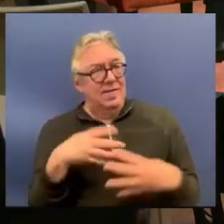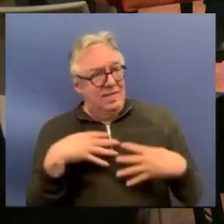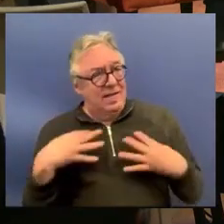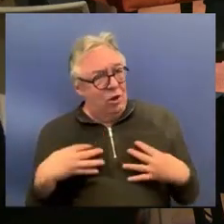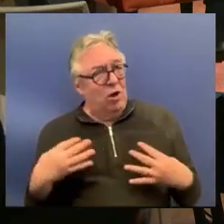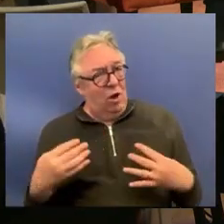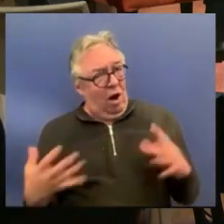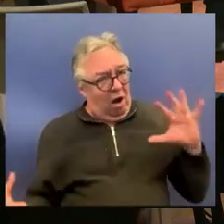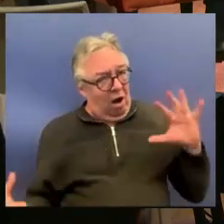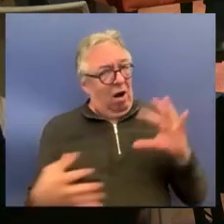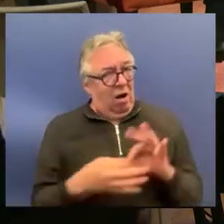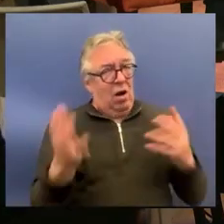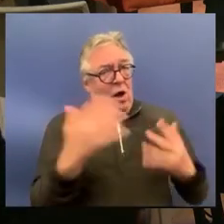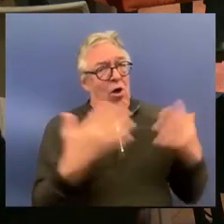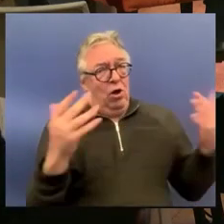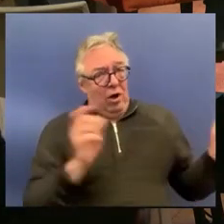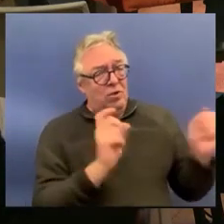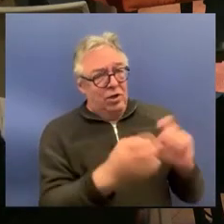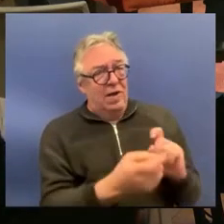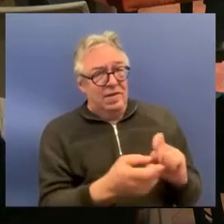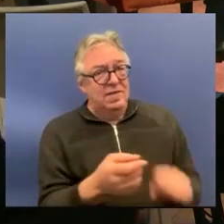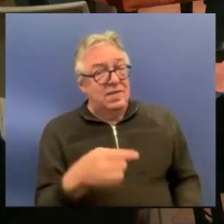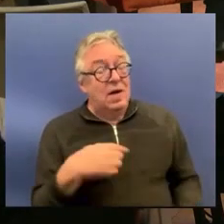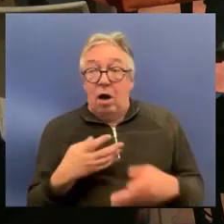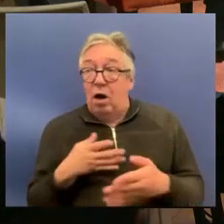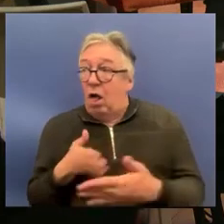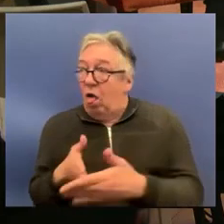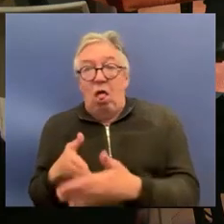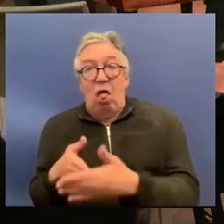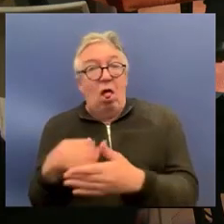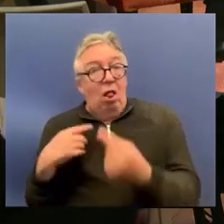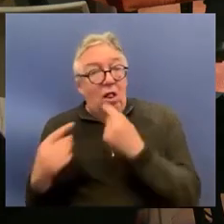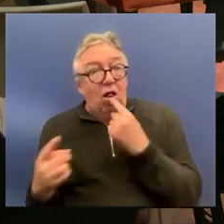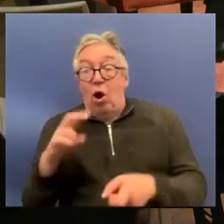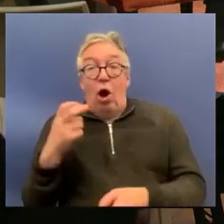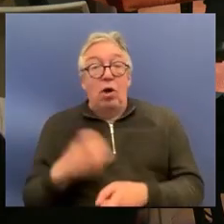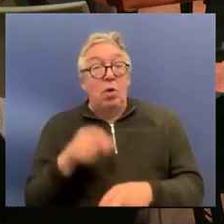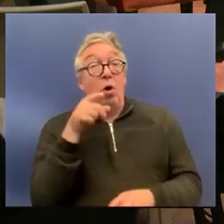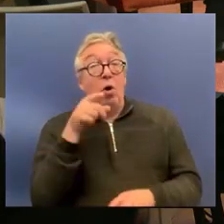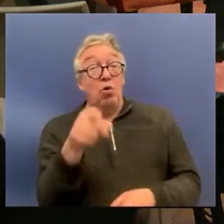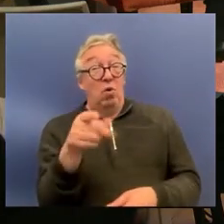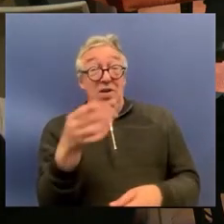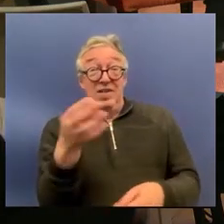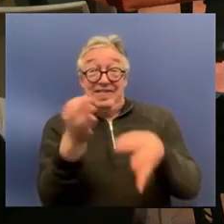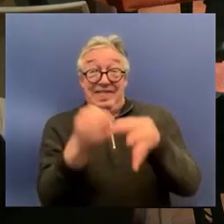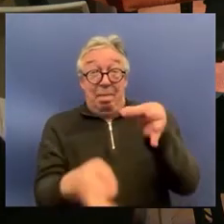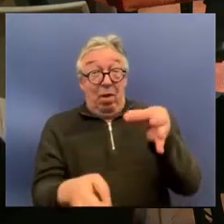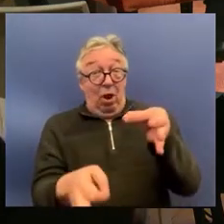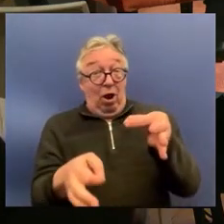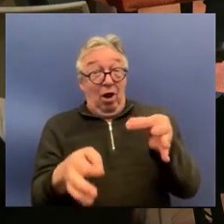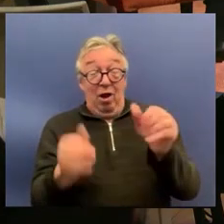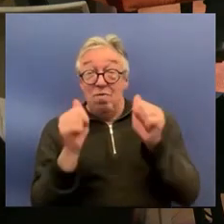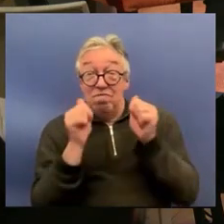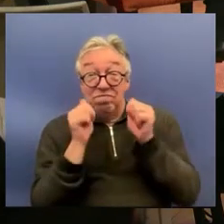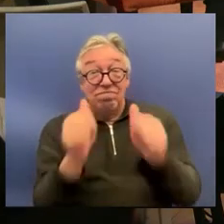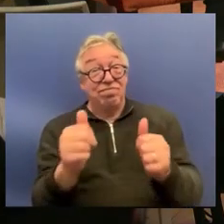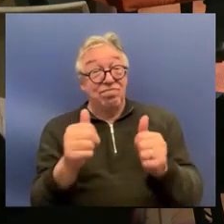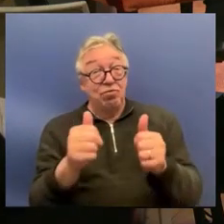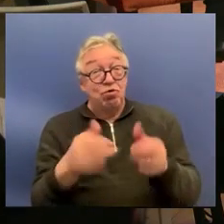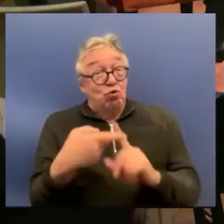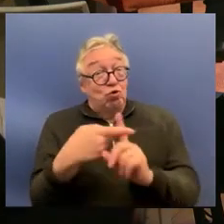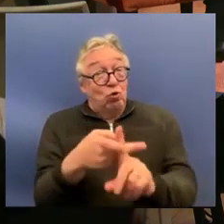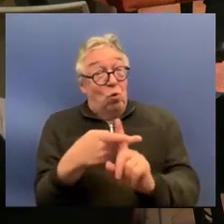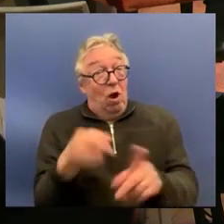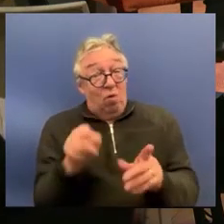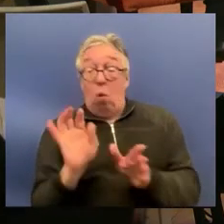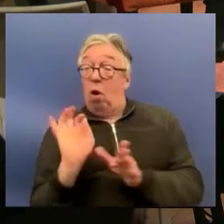in climate change. And I think your tool perfectly explains in a very simple way, and it gets the conversation going about how to, like, where